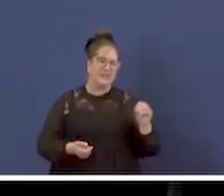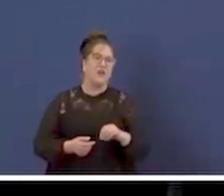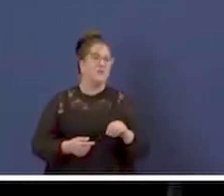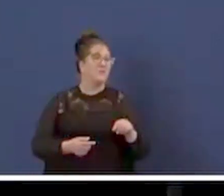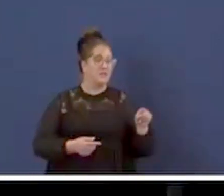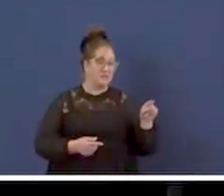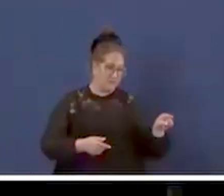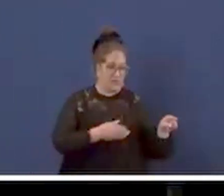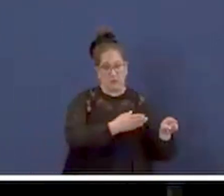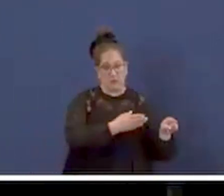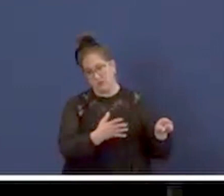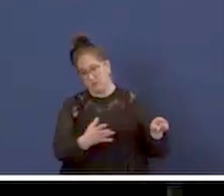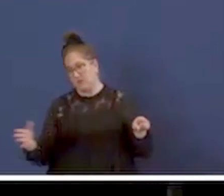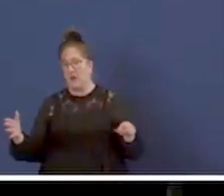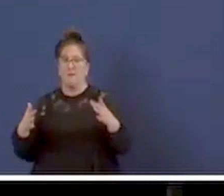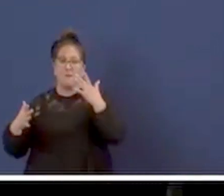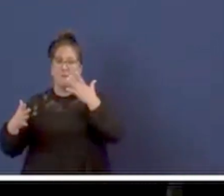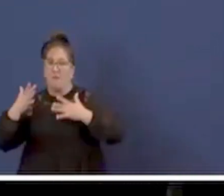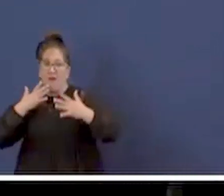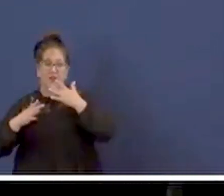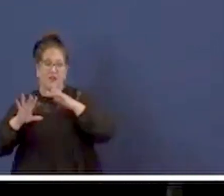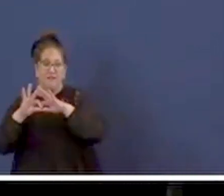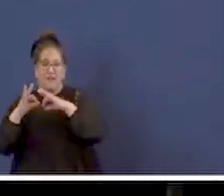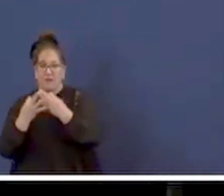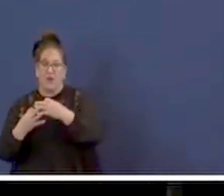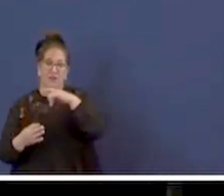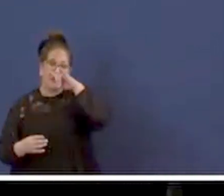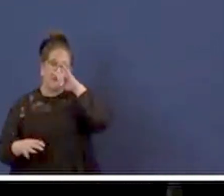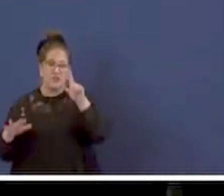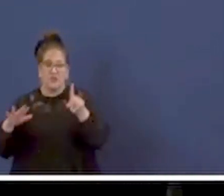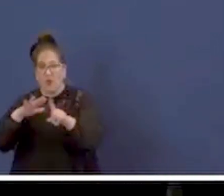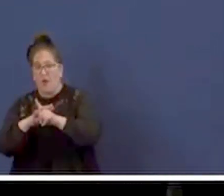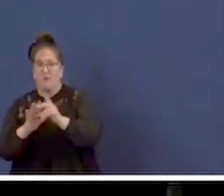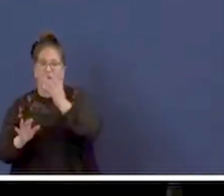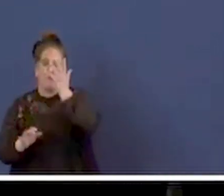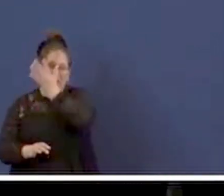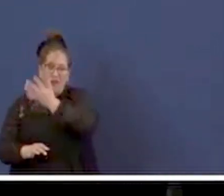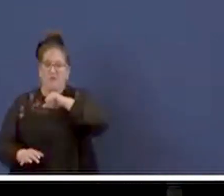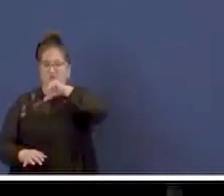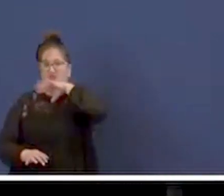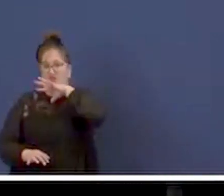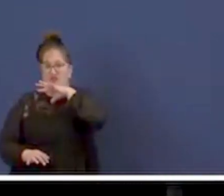have poverty families that the kids come and they look dirty, and like what we